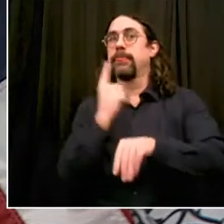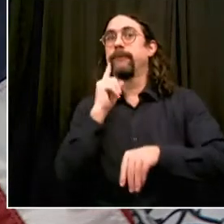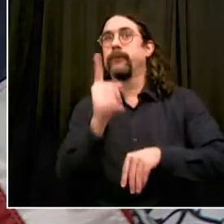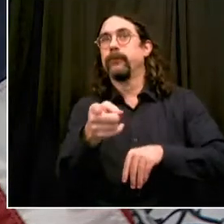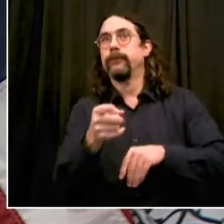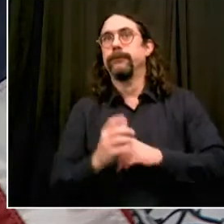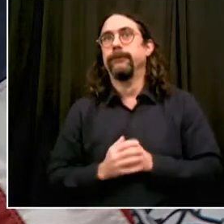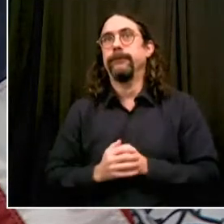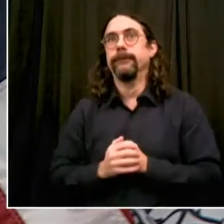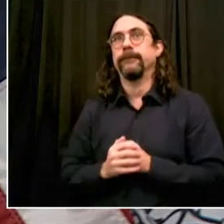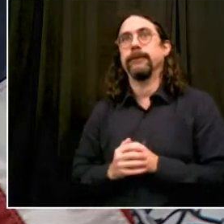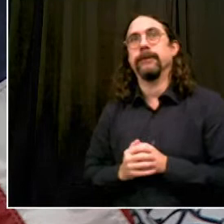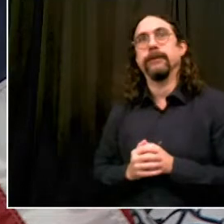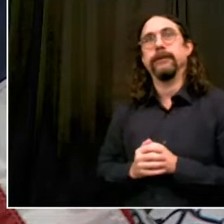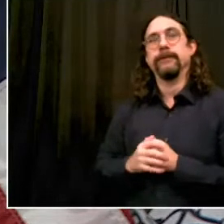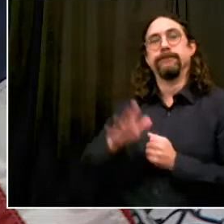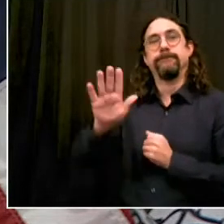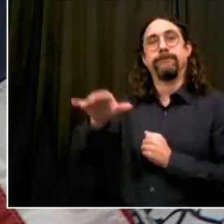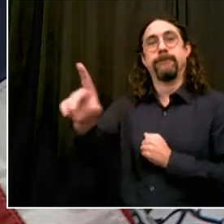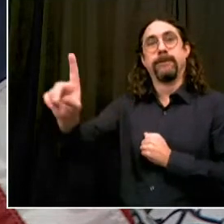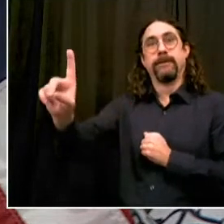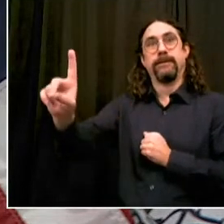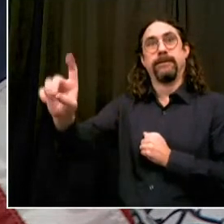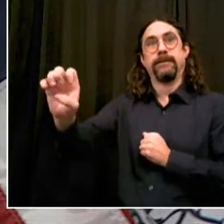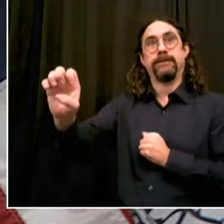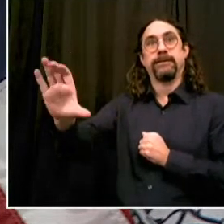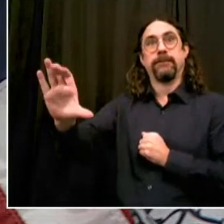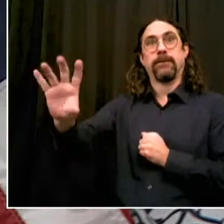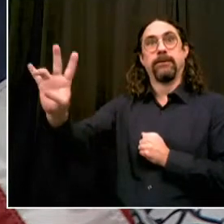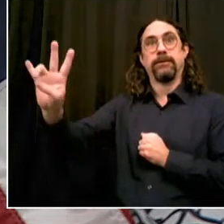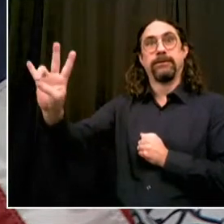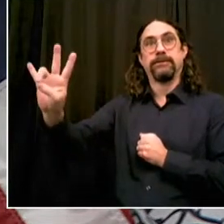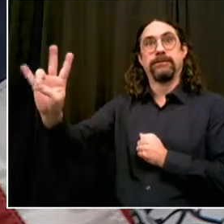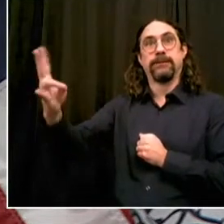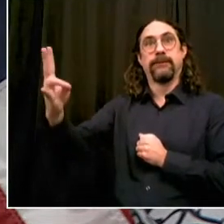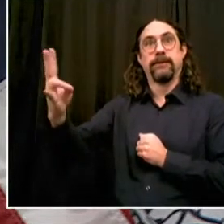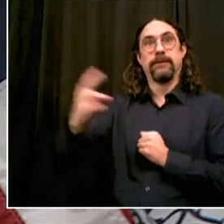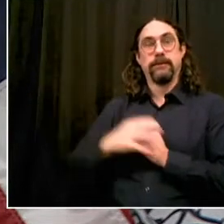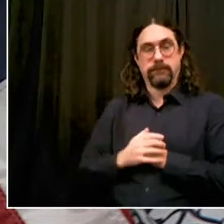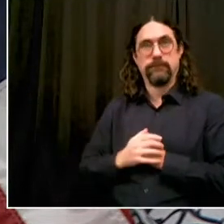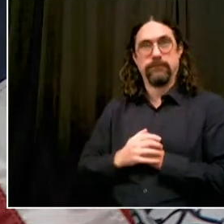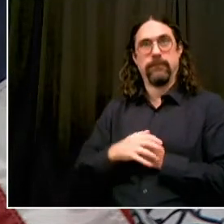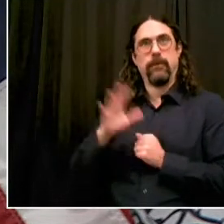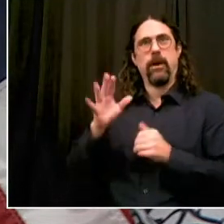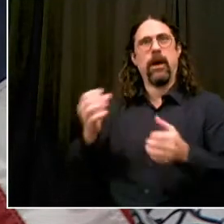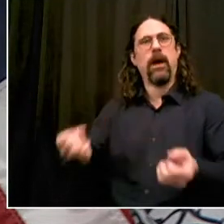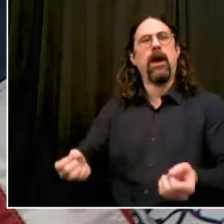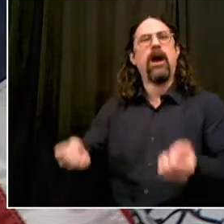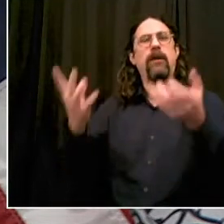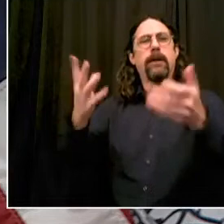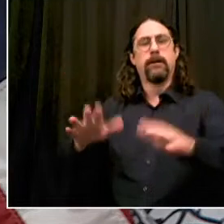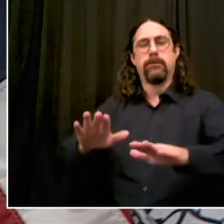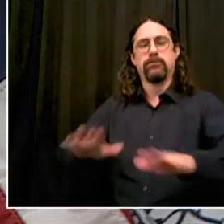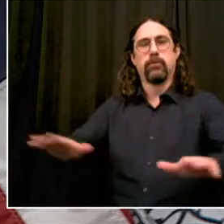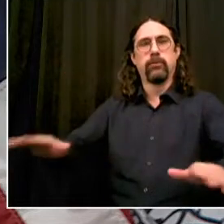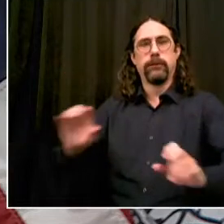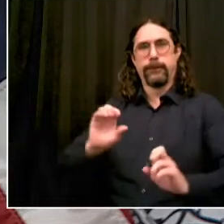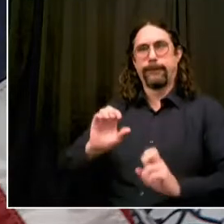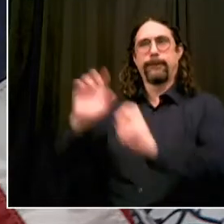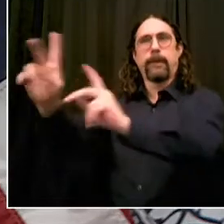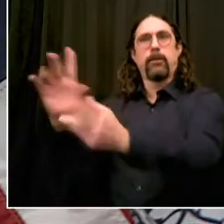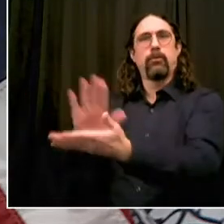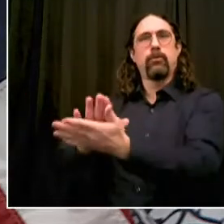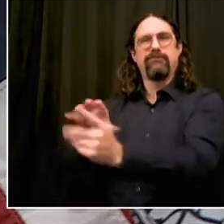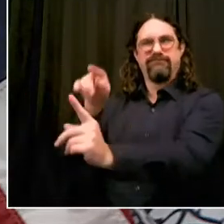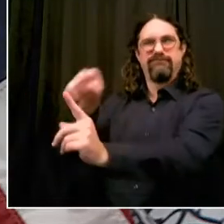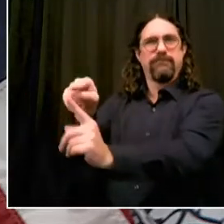it's not the whole universe of 300,000 because middle and high schools won't be open. Yes, the 330,000 or so is